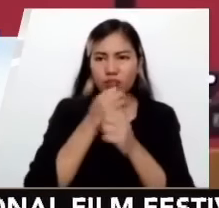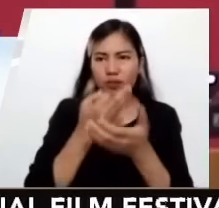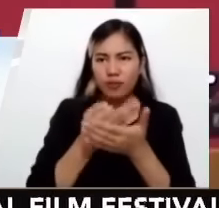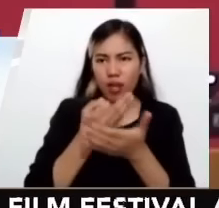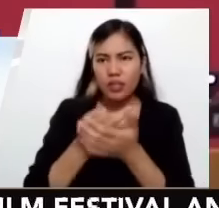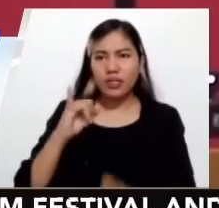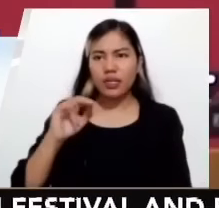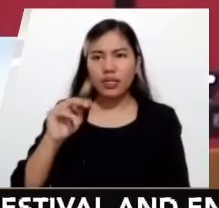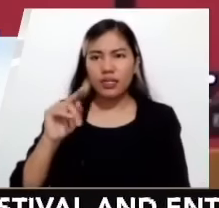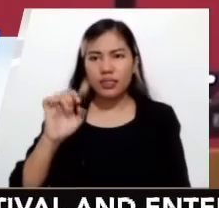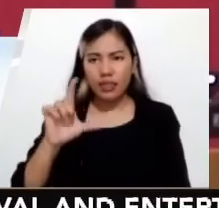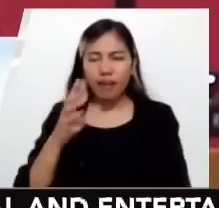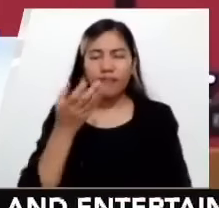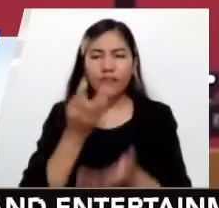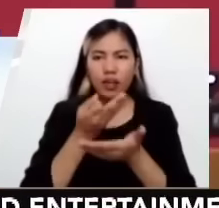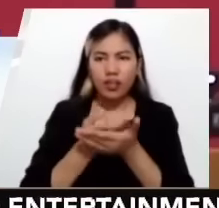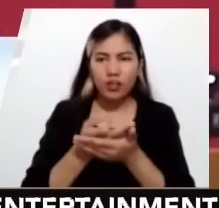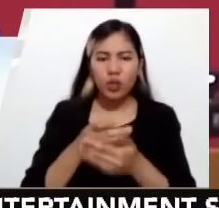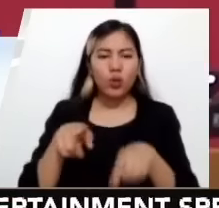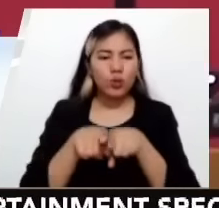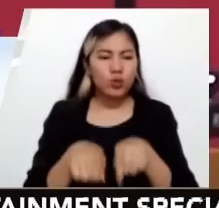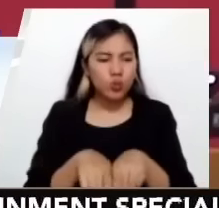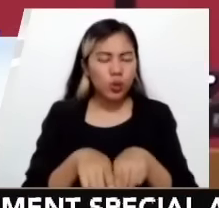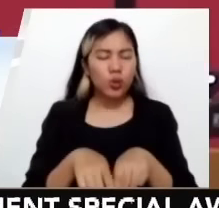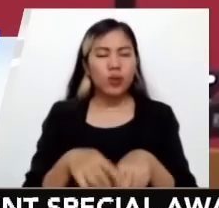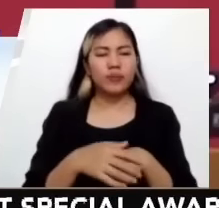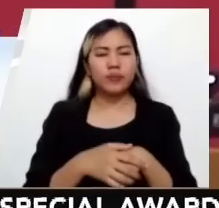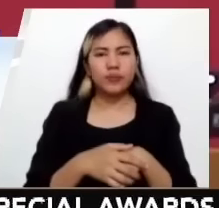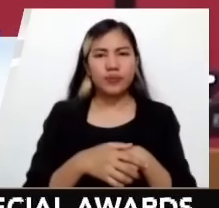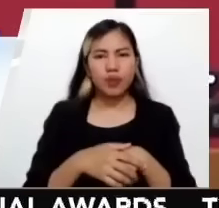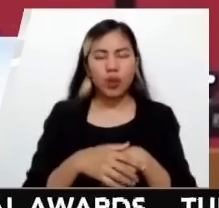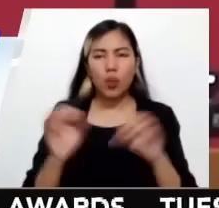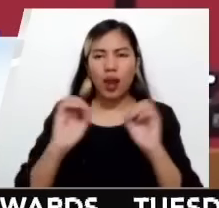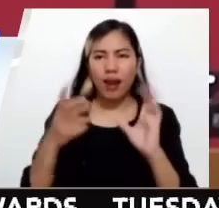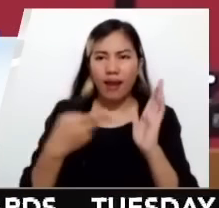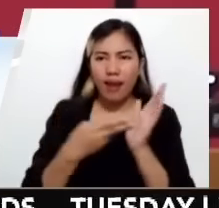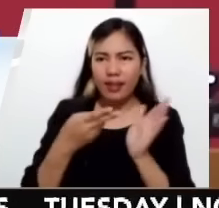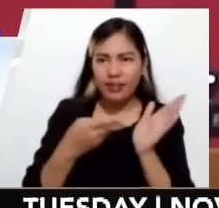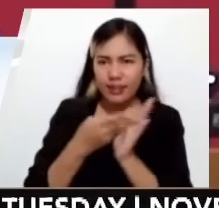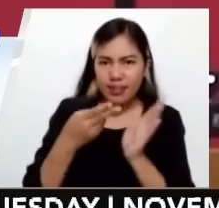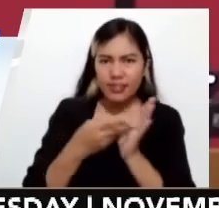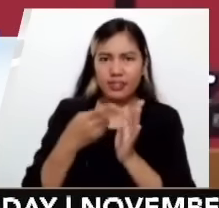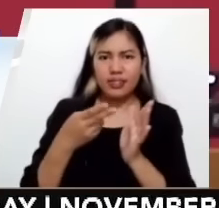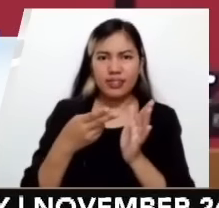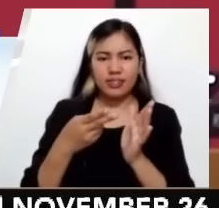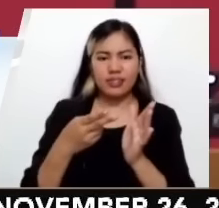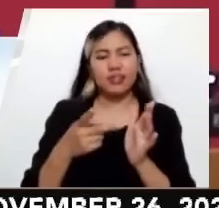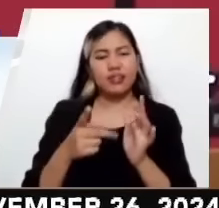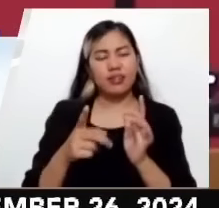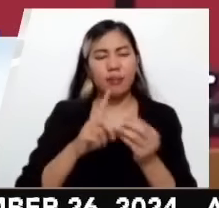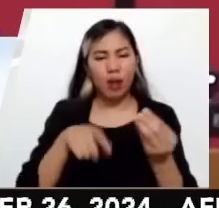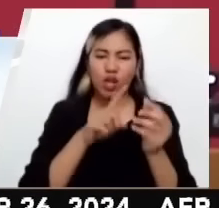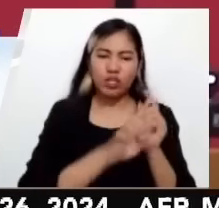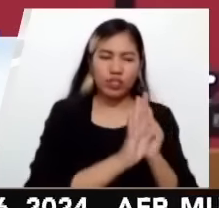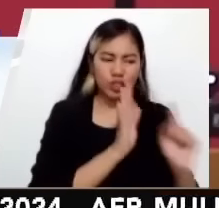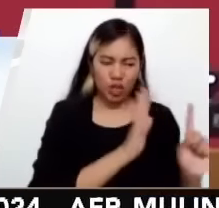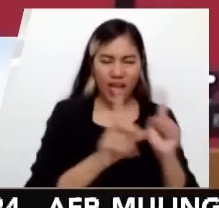the questionable disbursements and the lack of transparency demand answers We will not